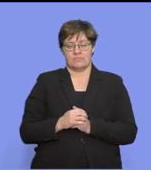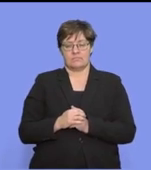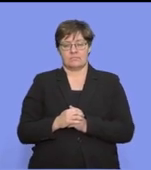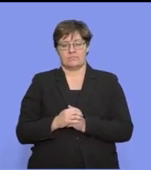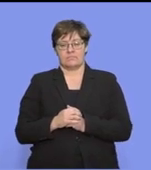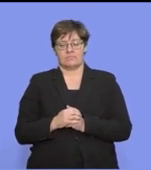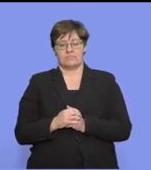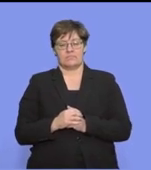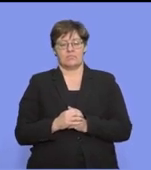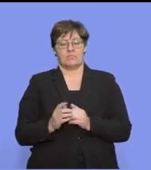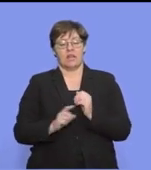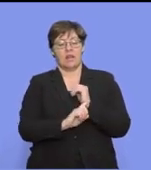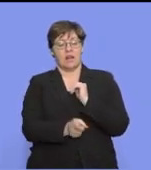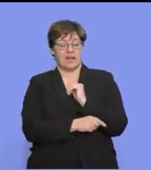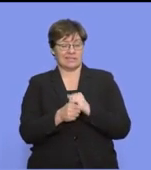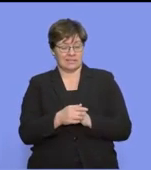means.